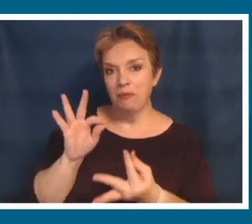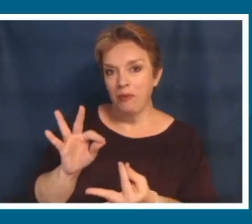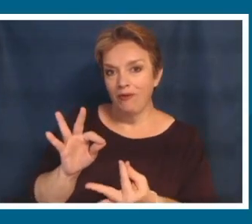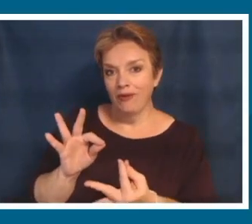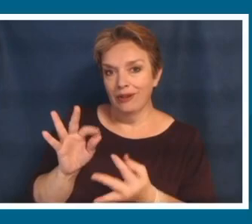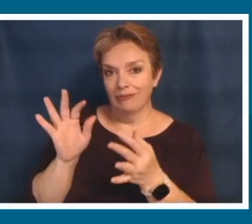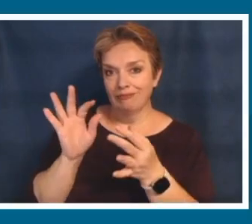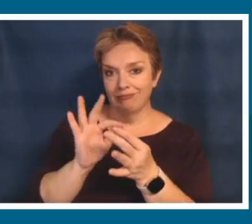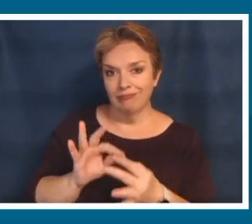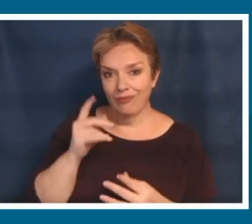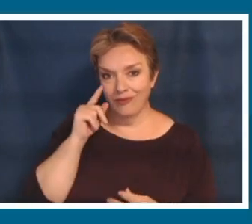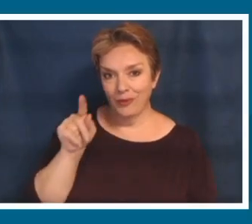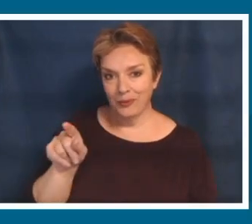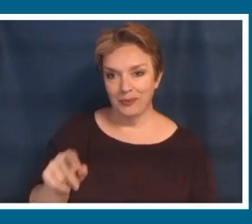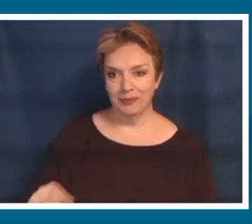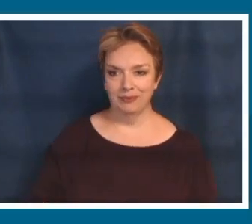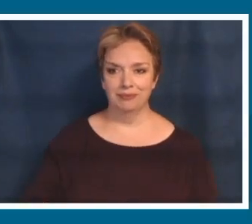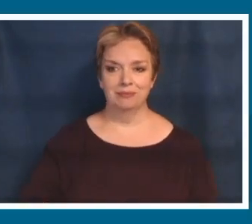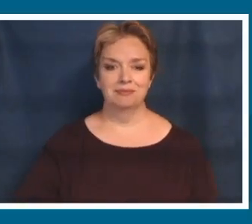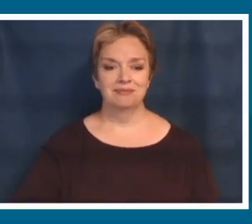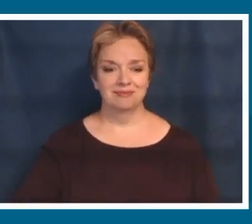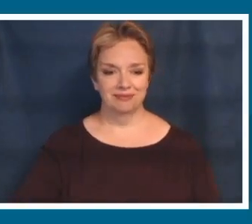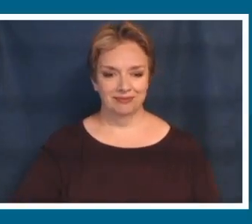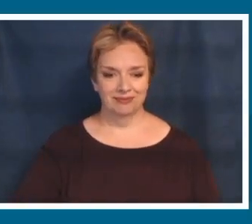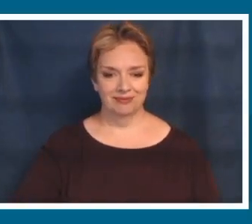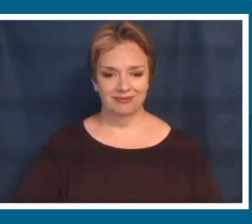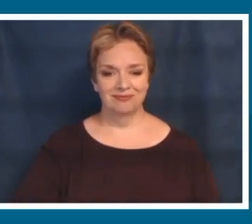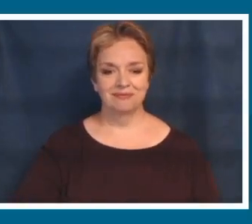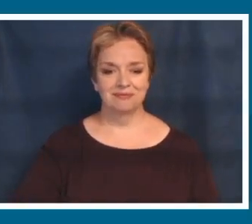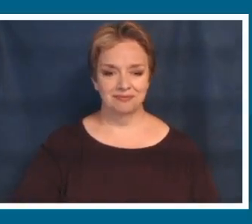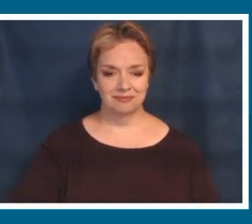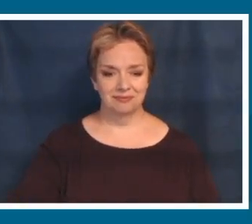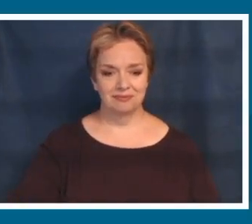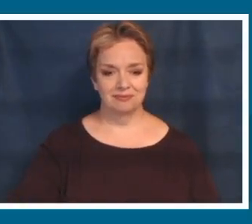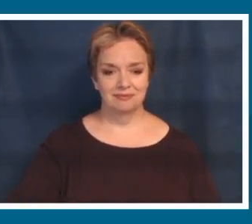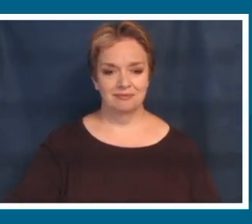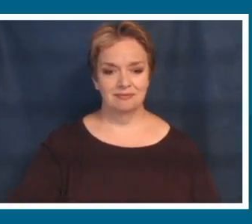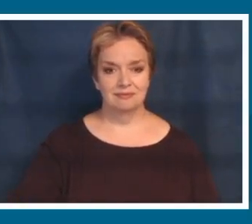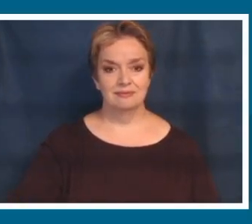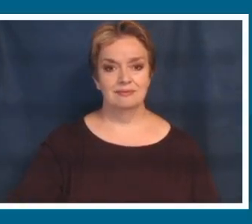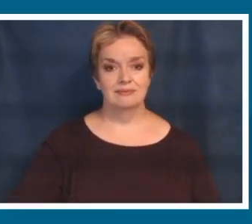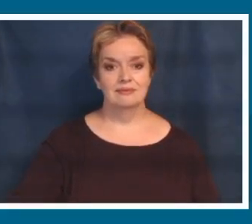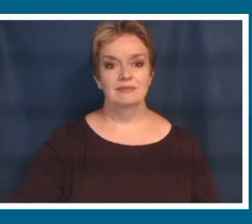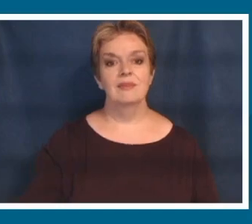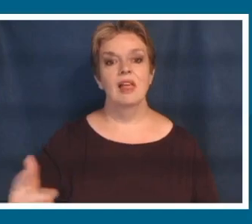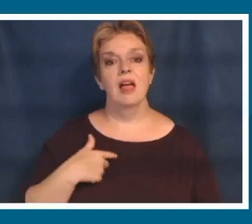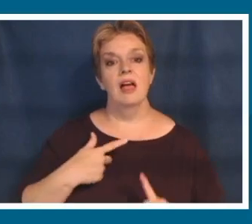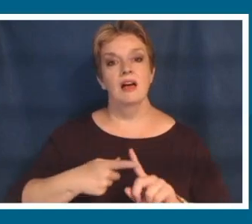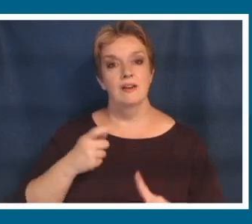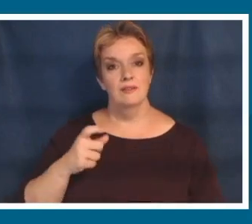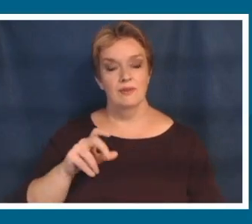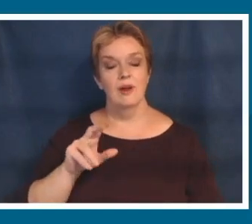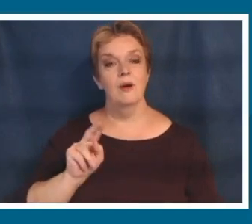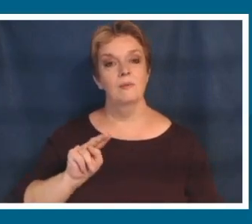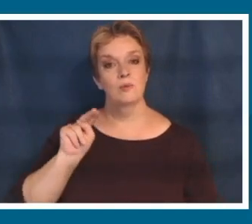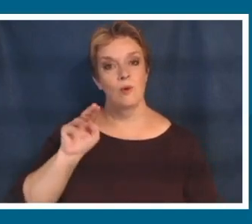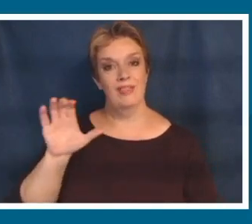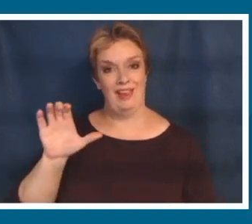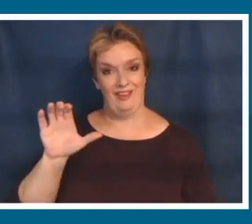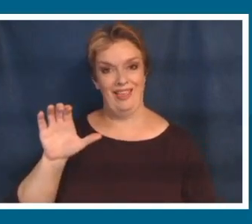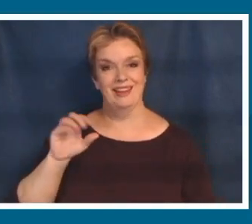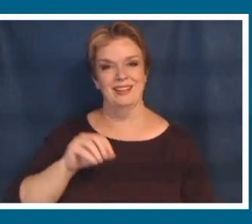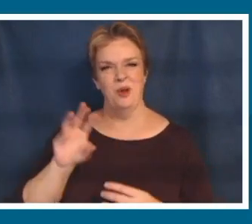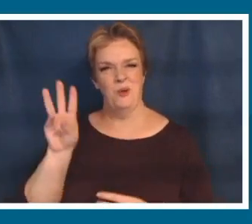Great. So I'm coming to you guys from Mars Hill, North Carolina. That's in the western part of the state, located in